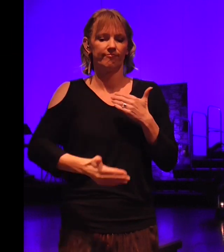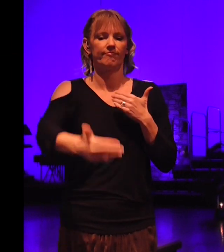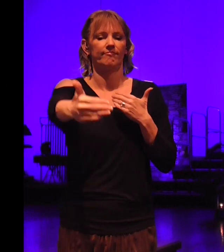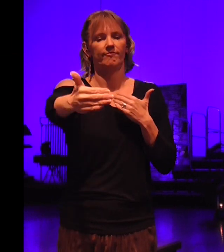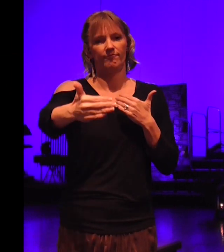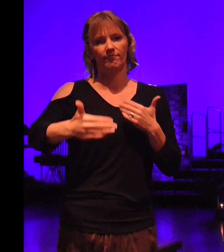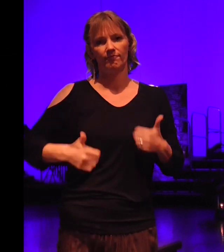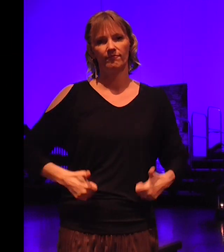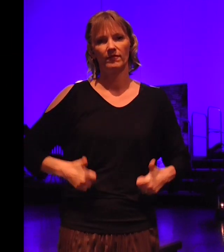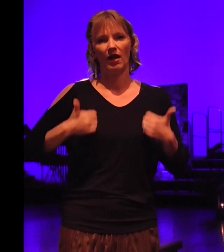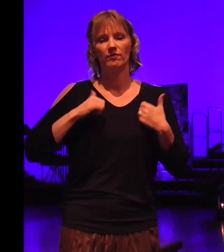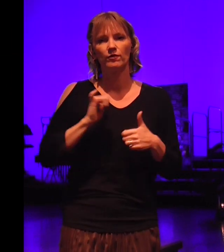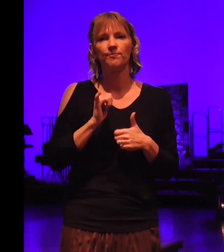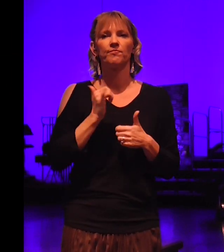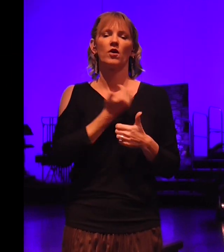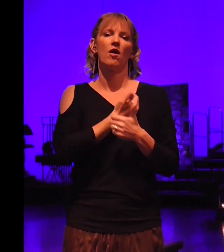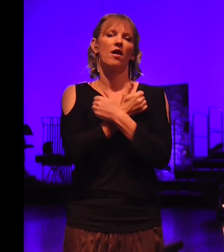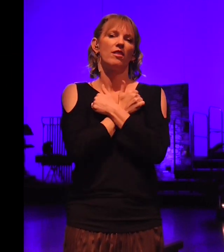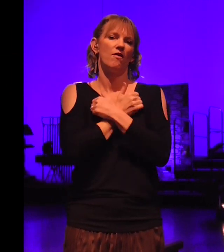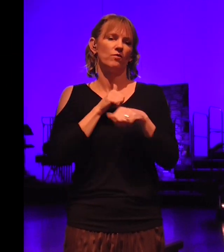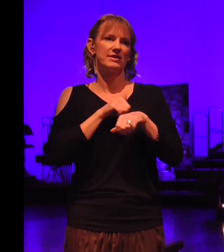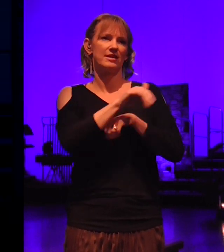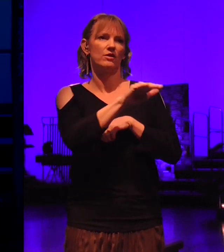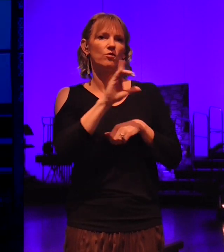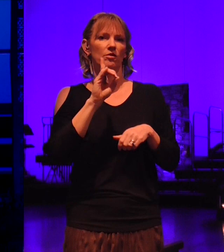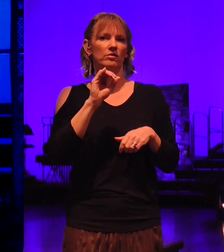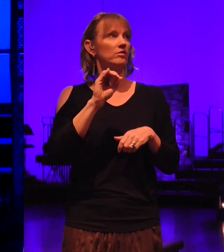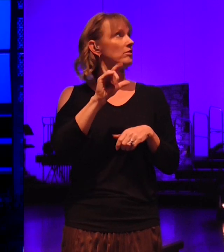So we send our love to the Dalby family this morning.